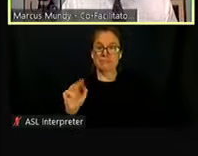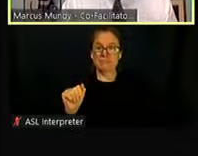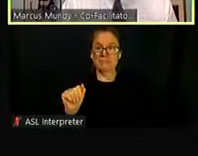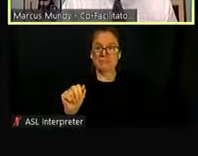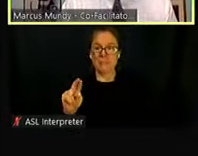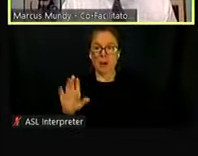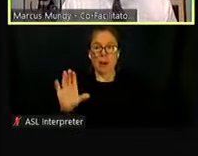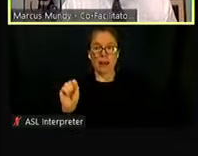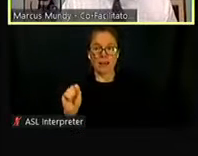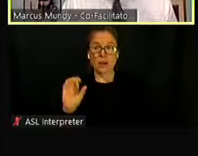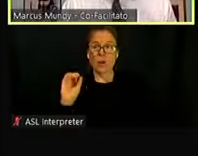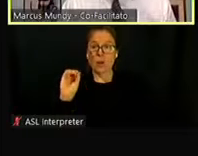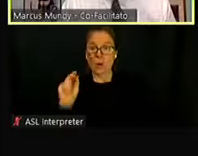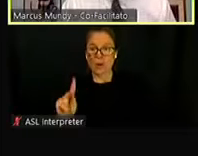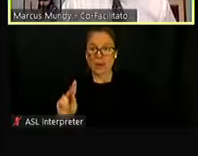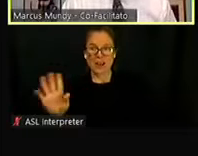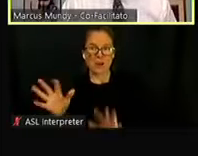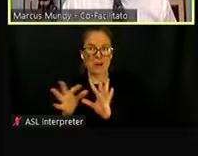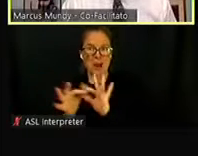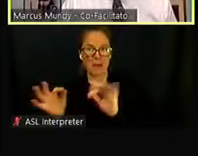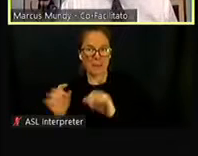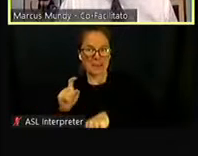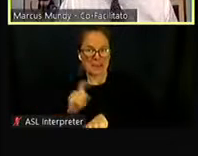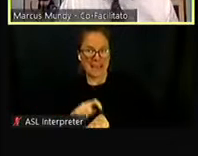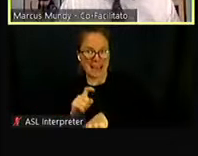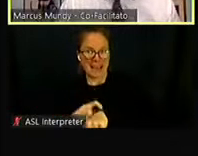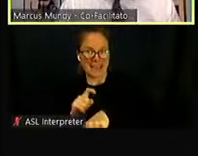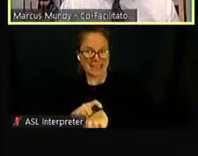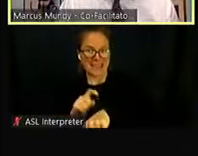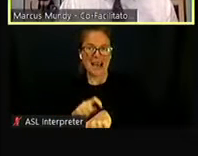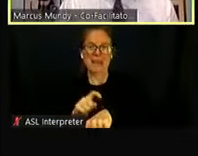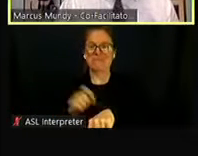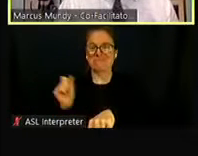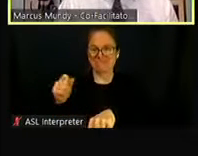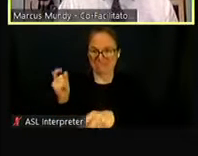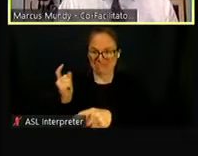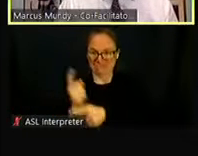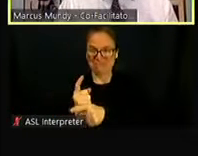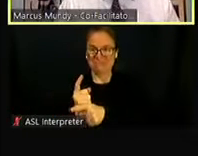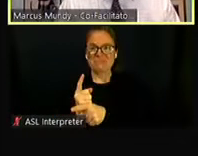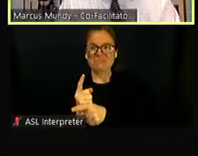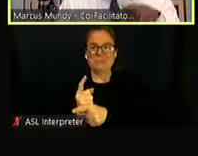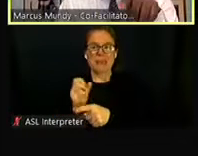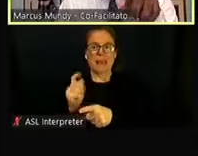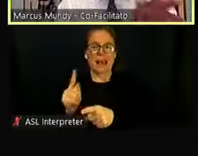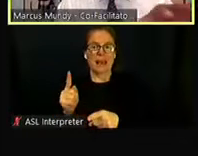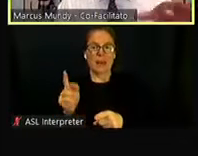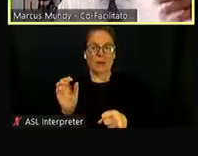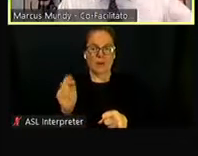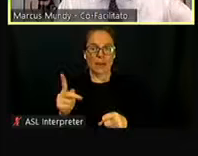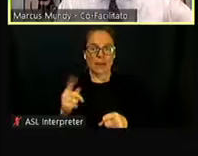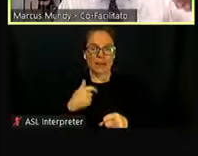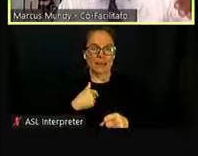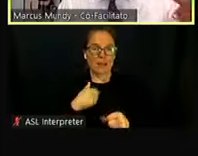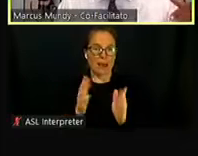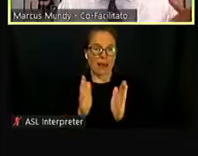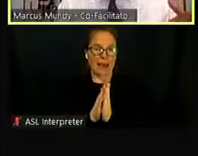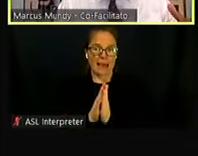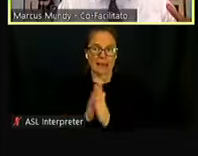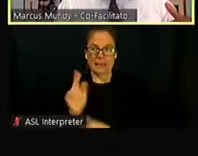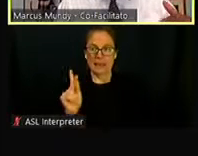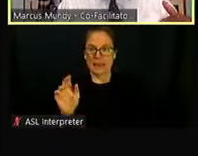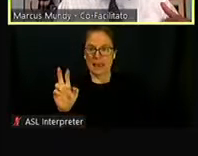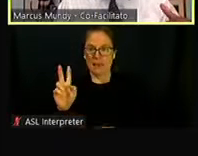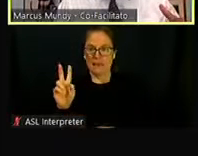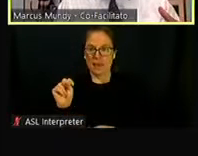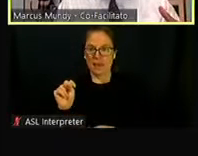in mind, I was just about to step in. For the sake of time, I'm gonna ask Kevin to just keep track of anybody